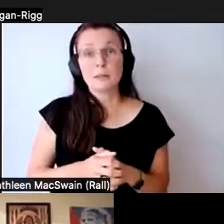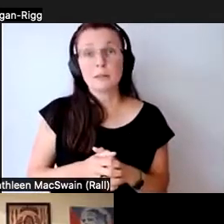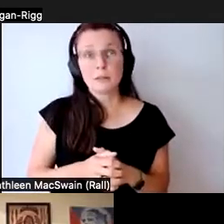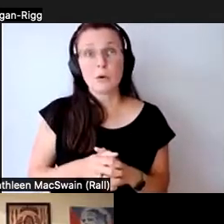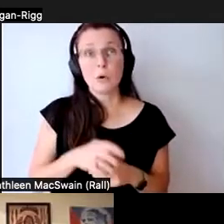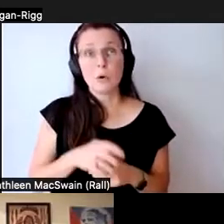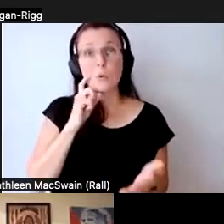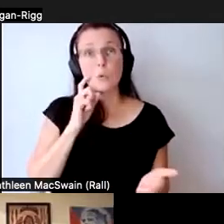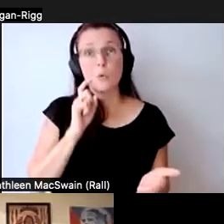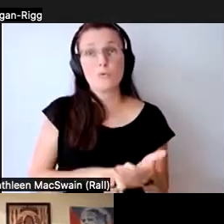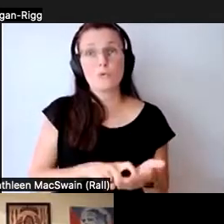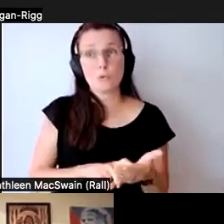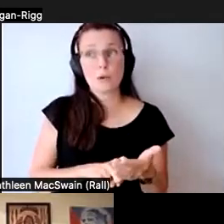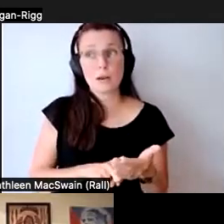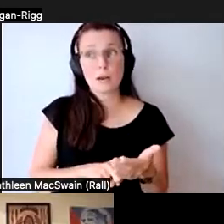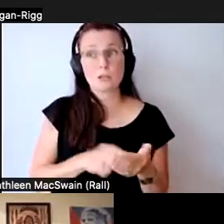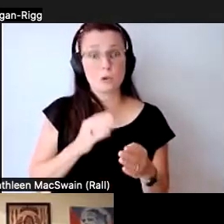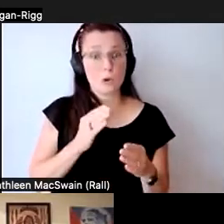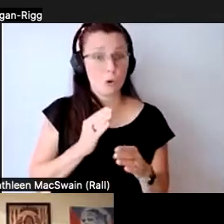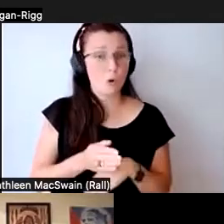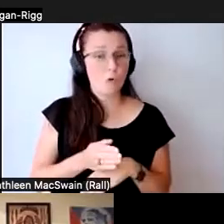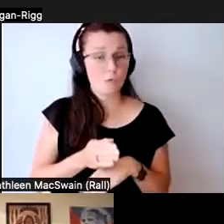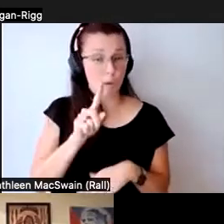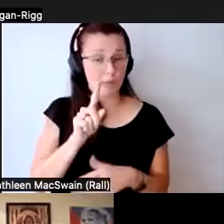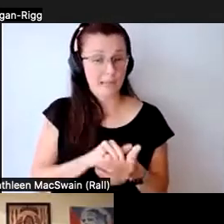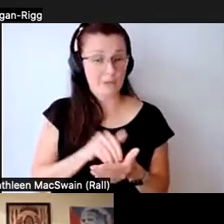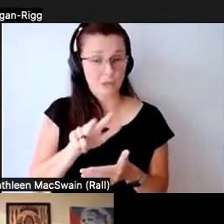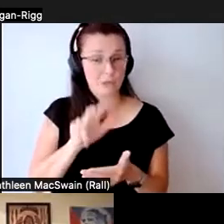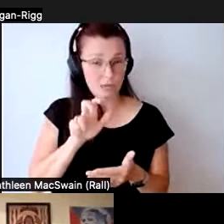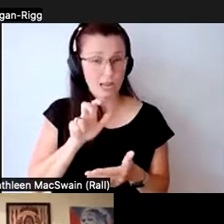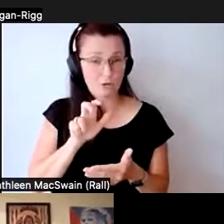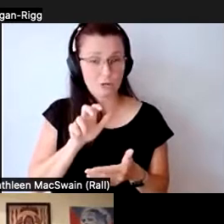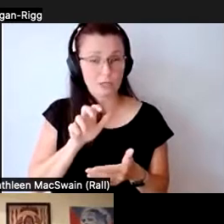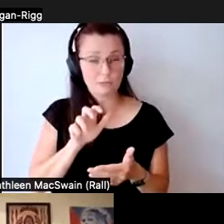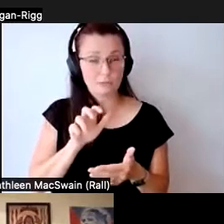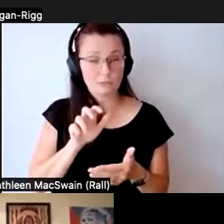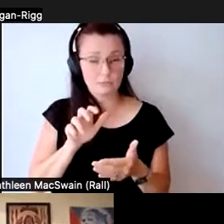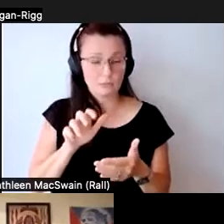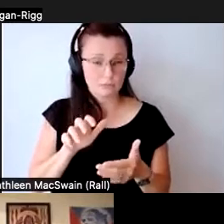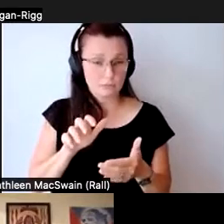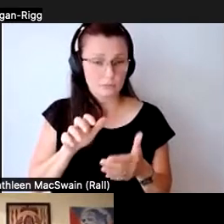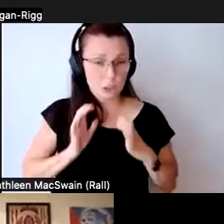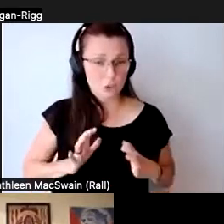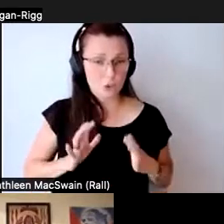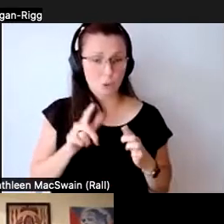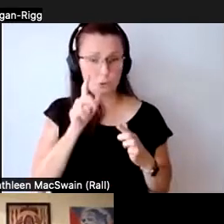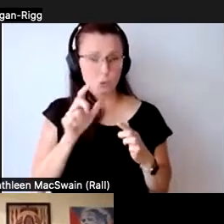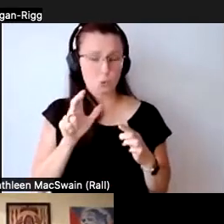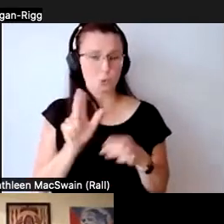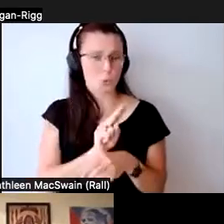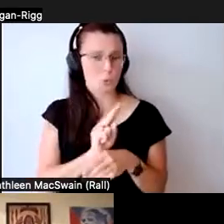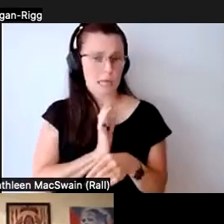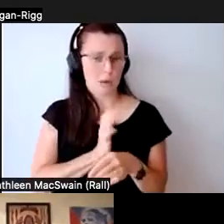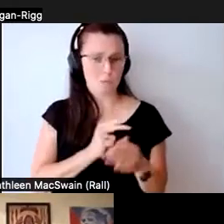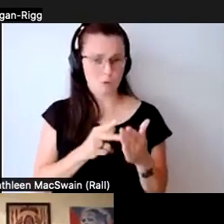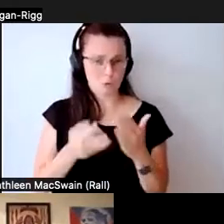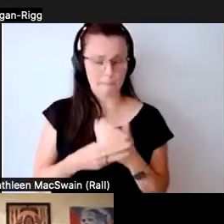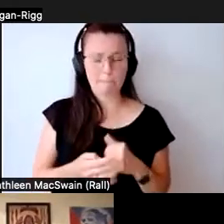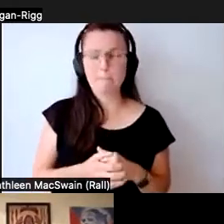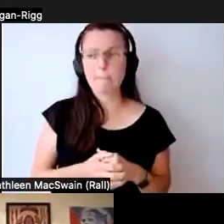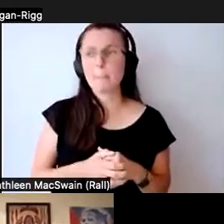individual participants, unique individuals who are participating in our program. Of those 1,300, they've had